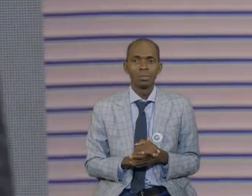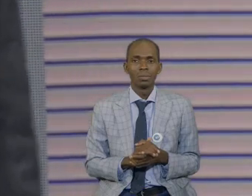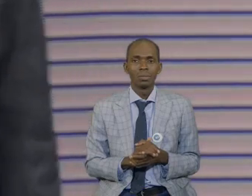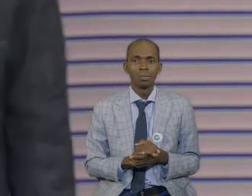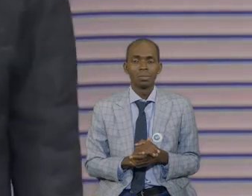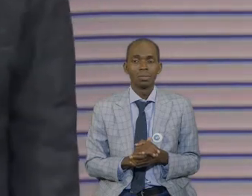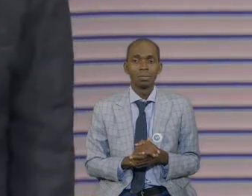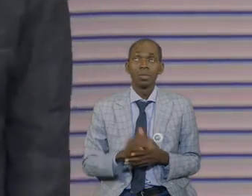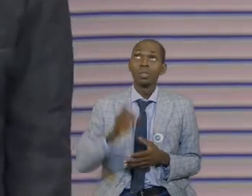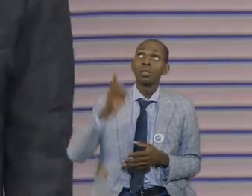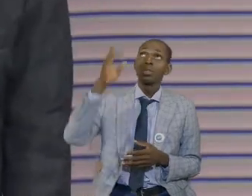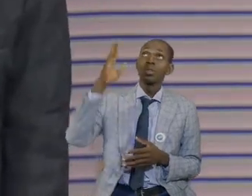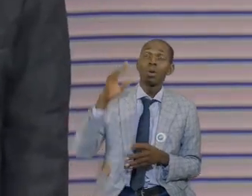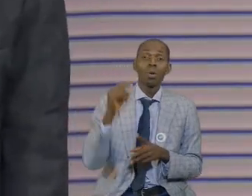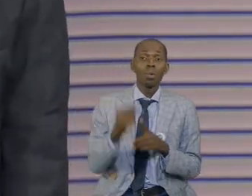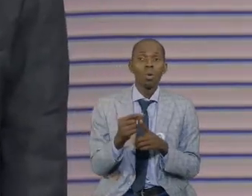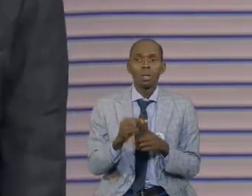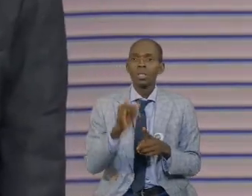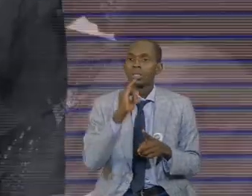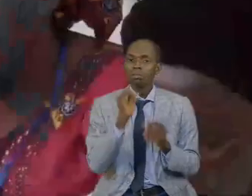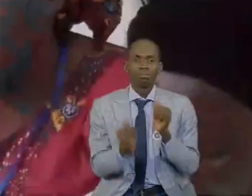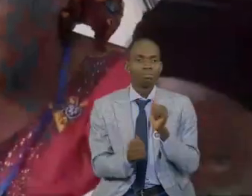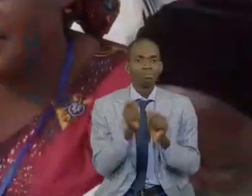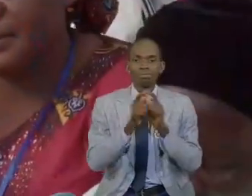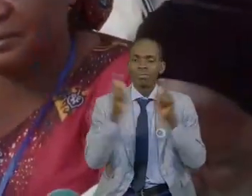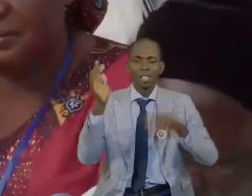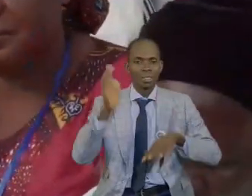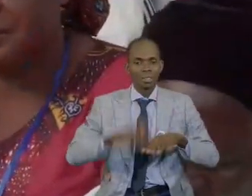God's word is greater than man's word.